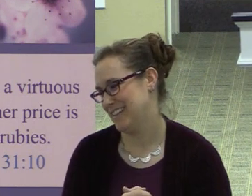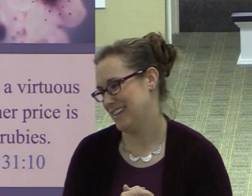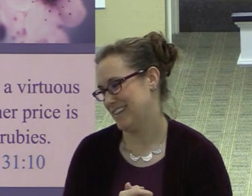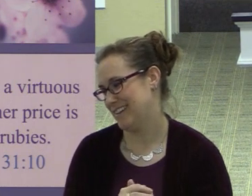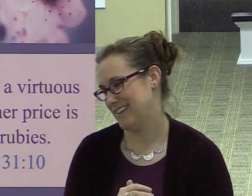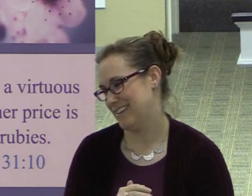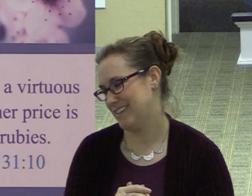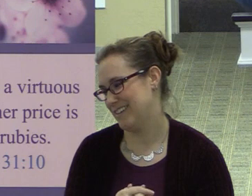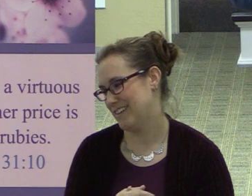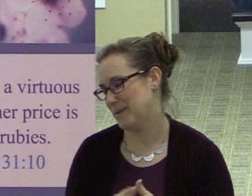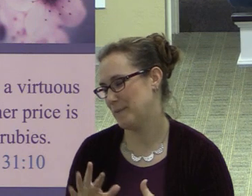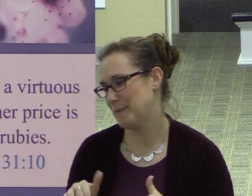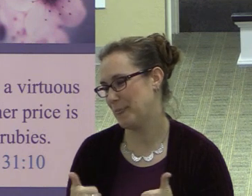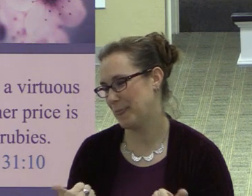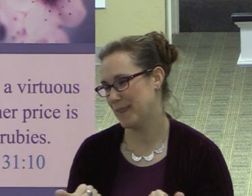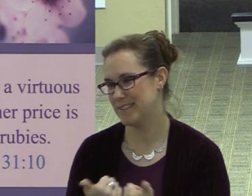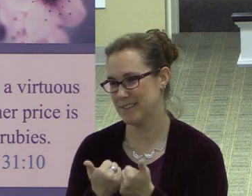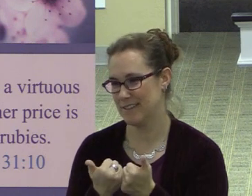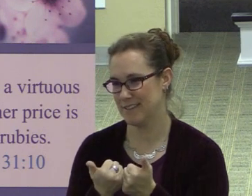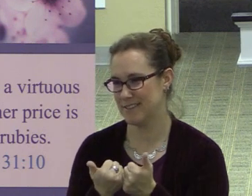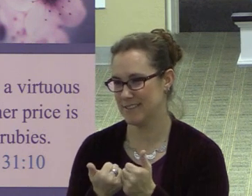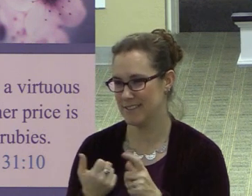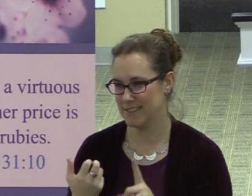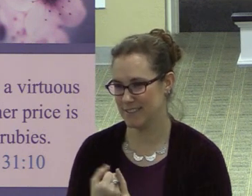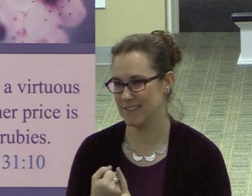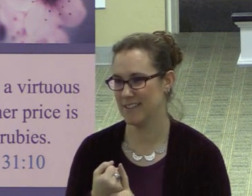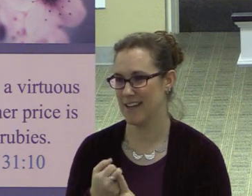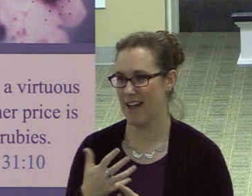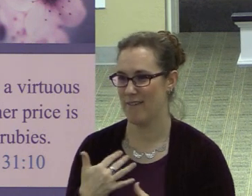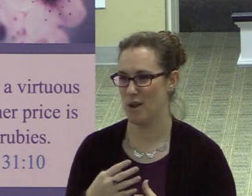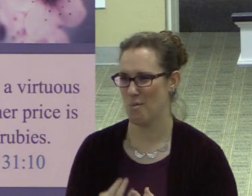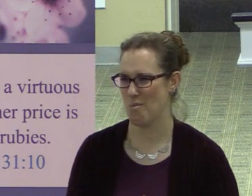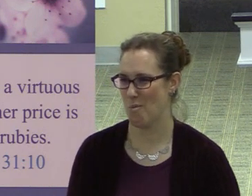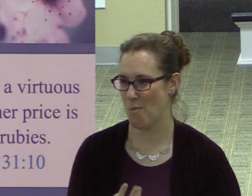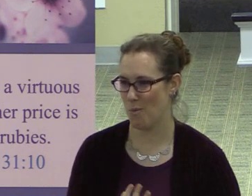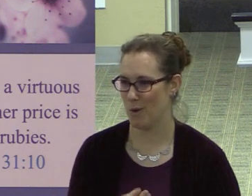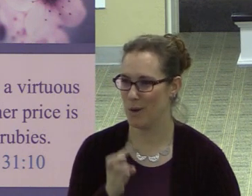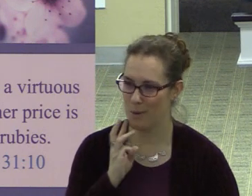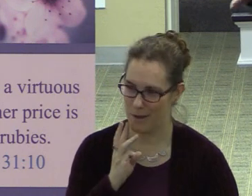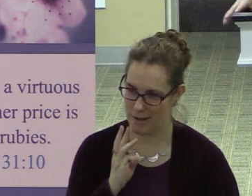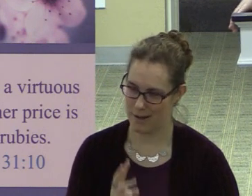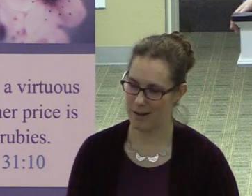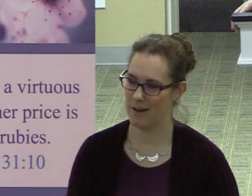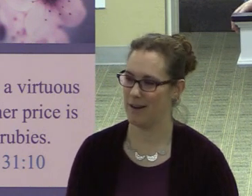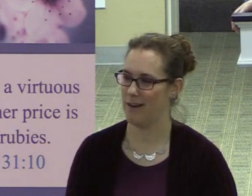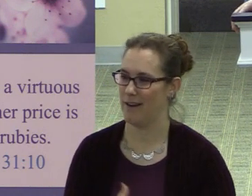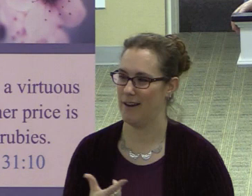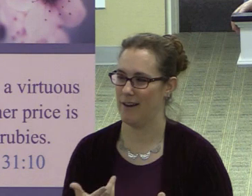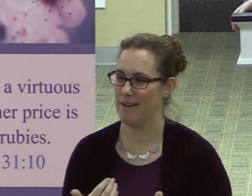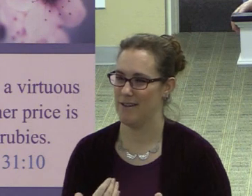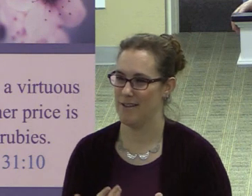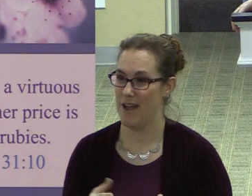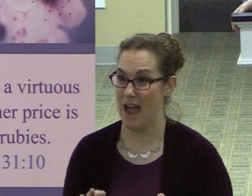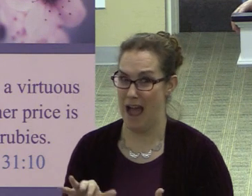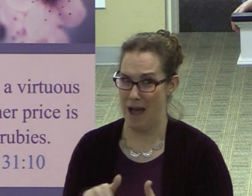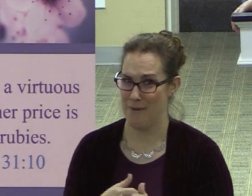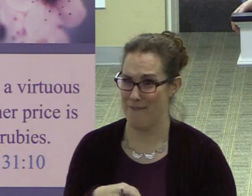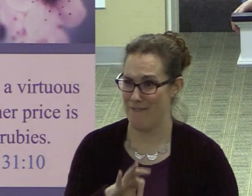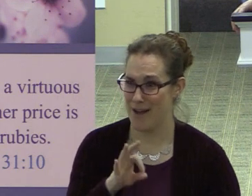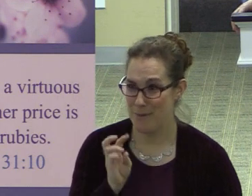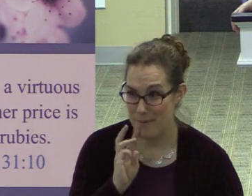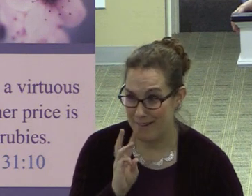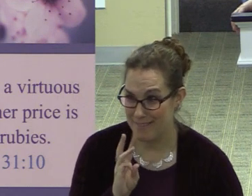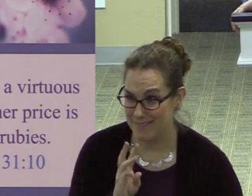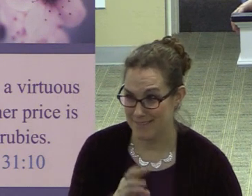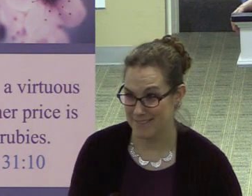And so the challenges hit. I mean, having to boil water, you know, not knowing what to do, having to find water, number one. Just